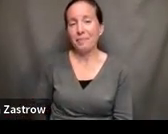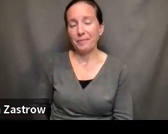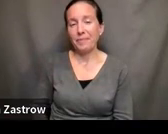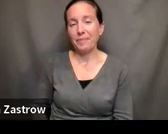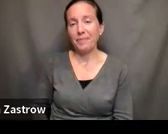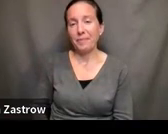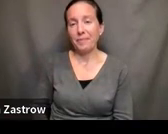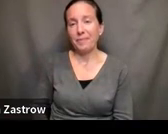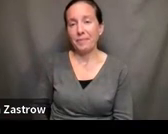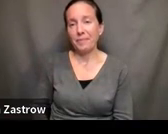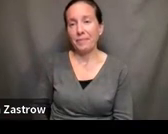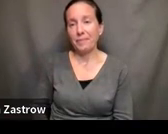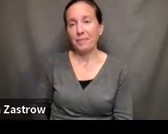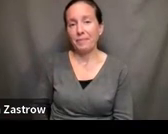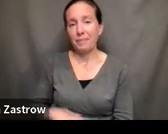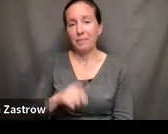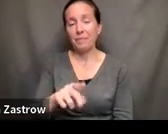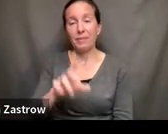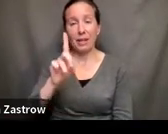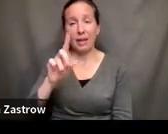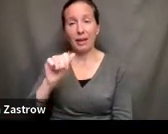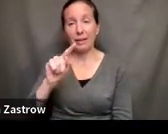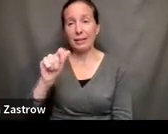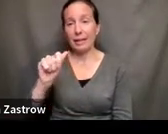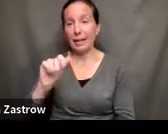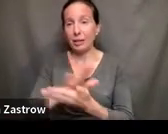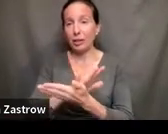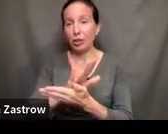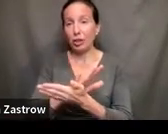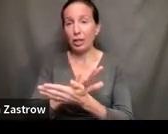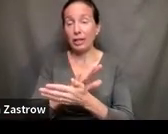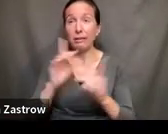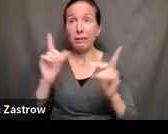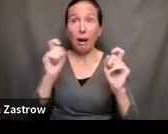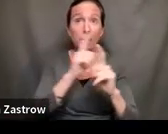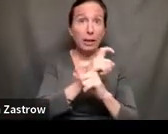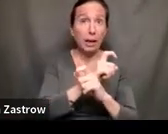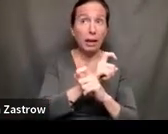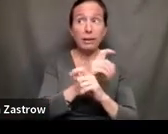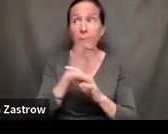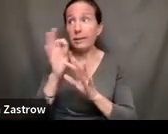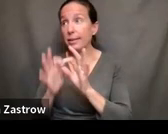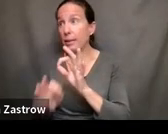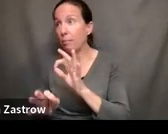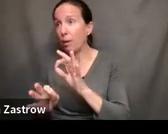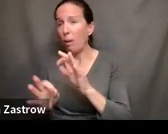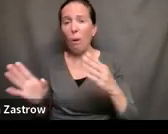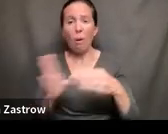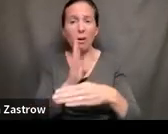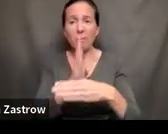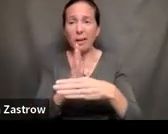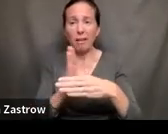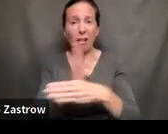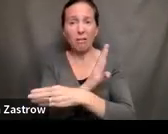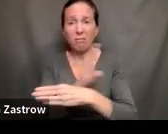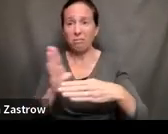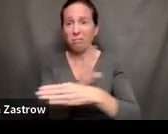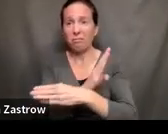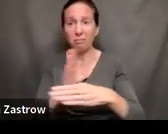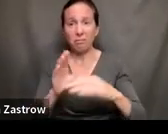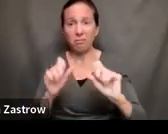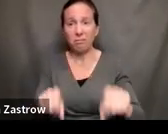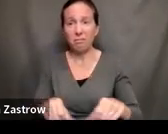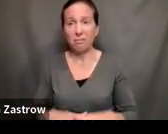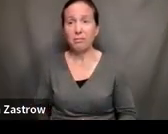sheet can be pretty complex, or it can be super simple, or it can be somewhere in the middle. It's really